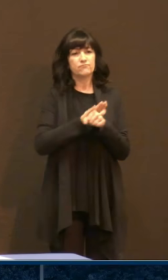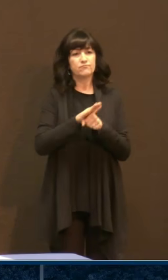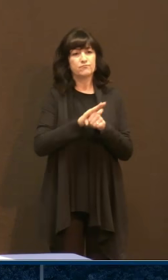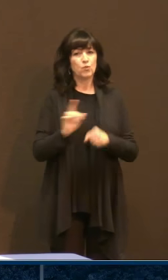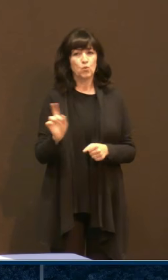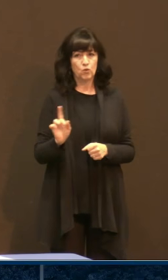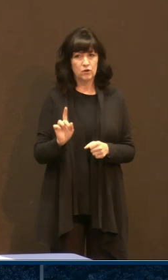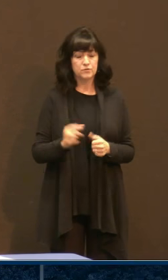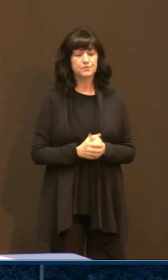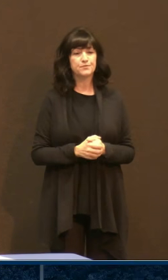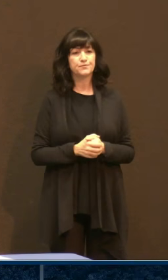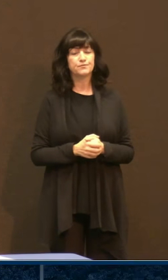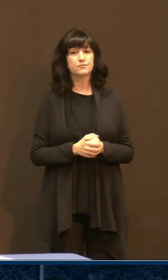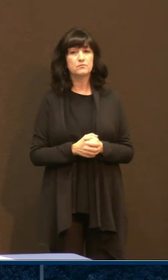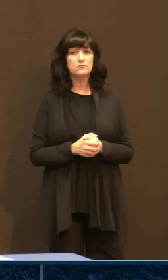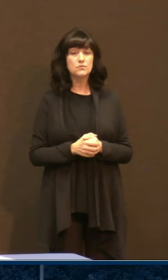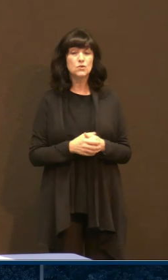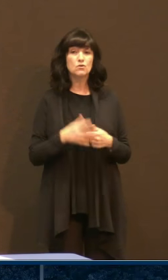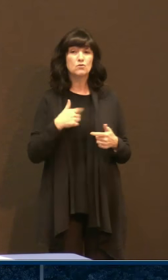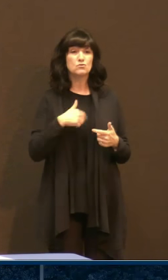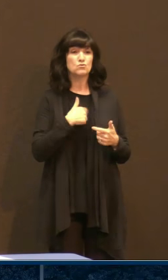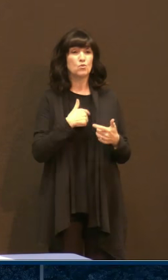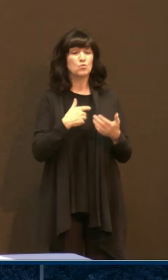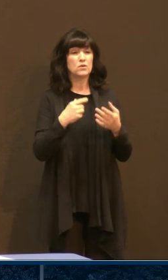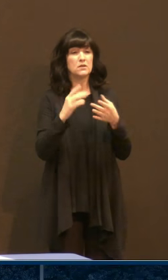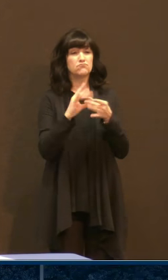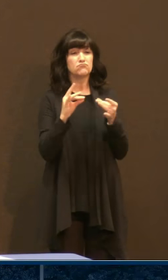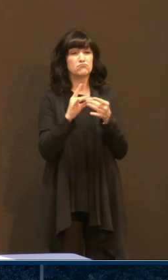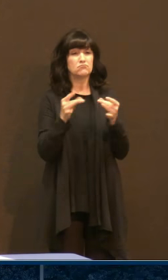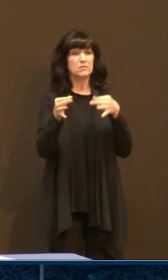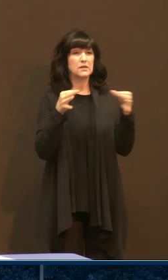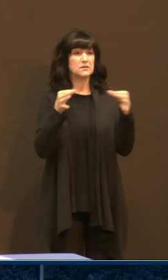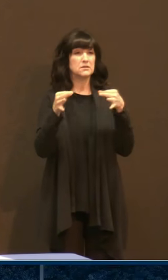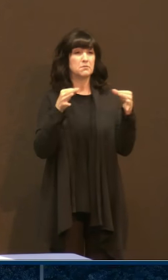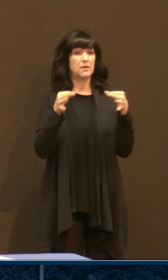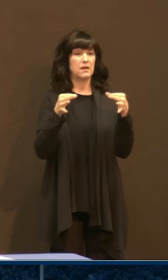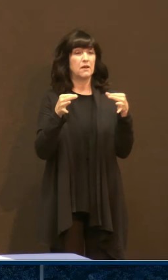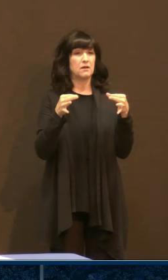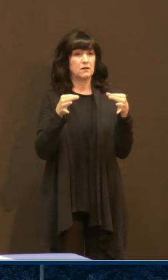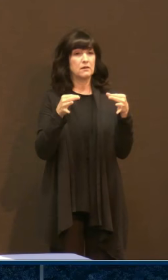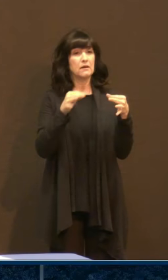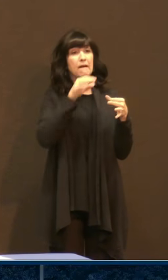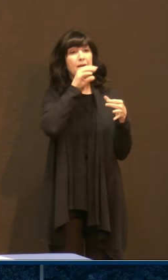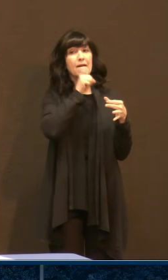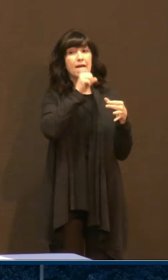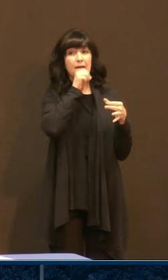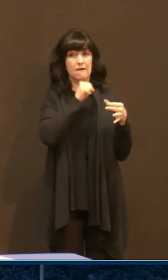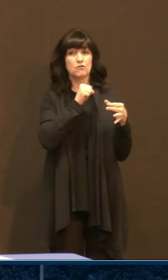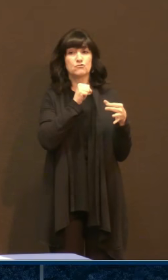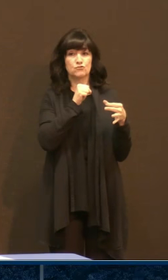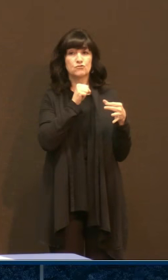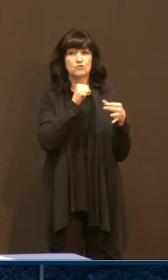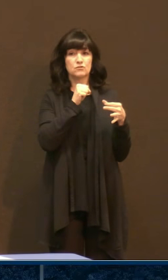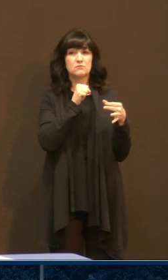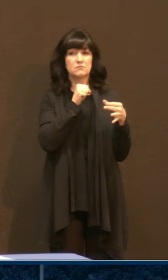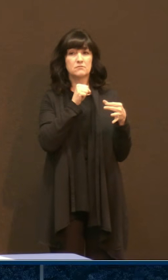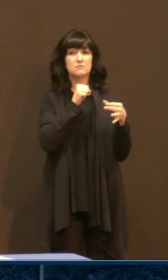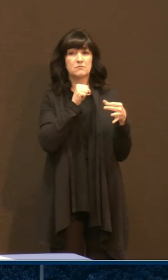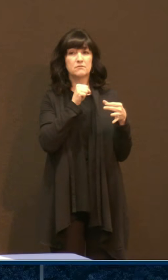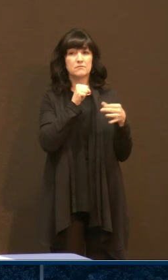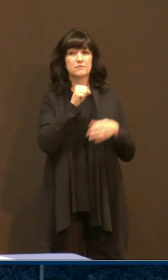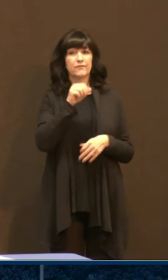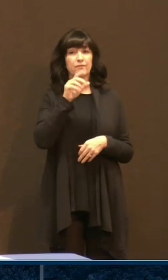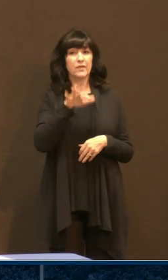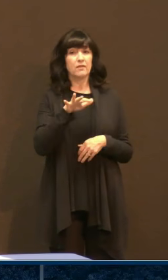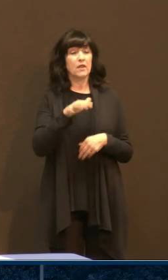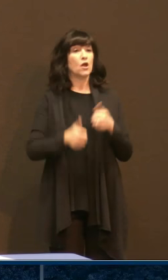the positive cases by age, and again, that broad middle age group has the